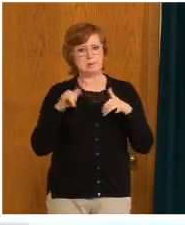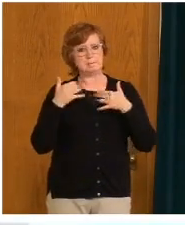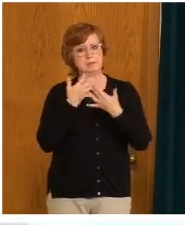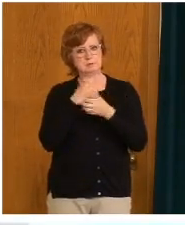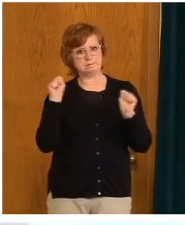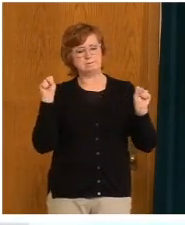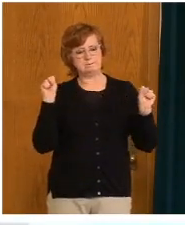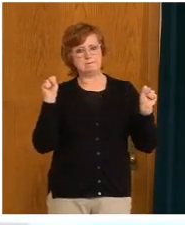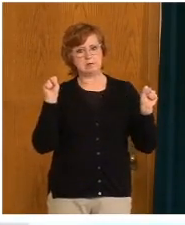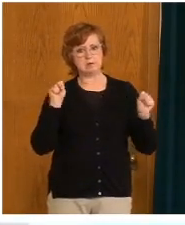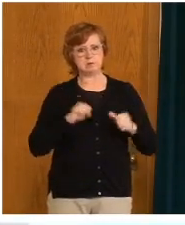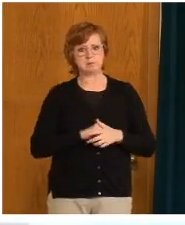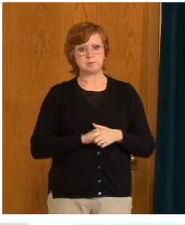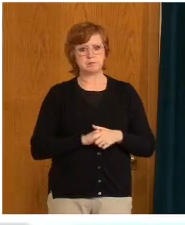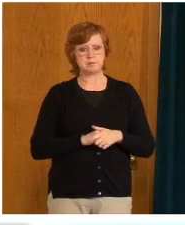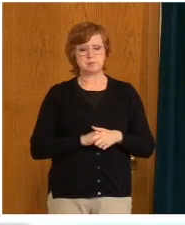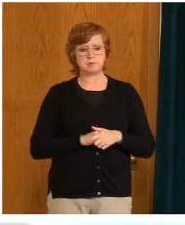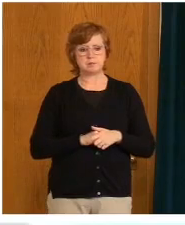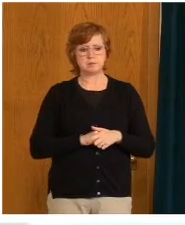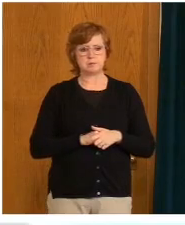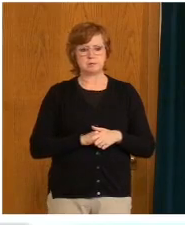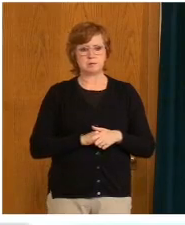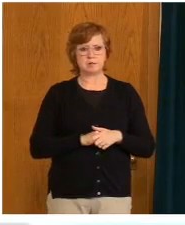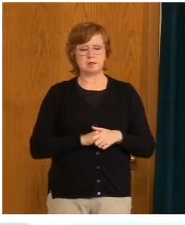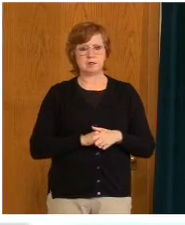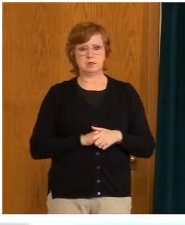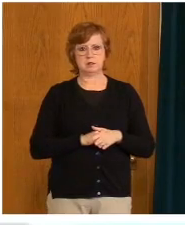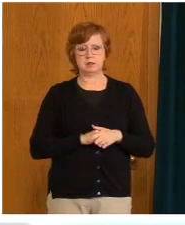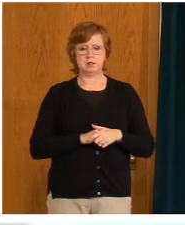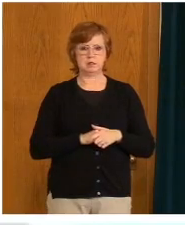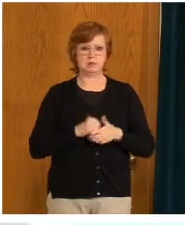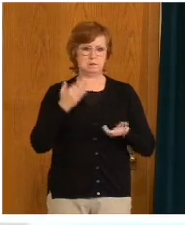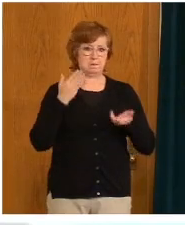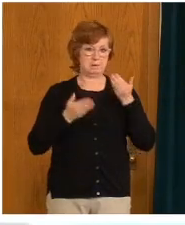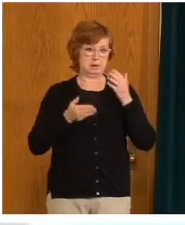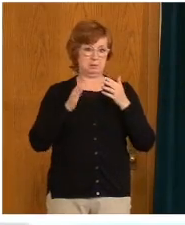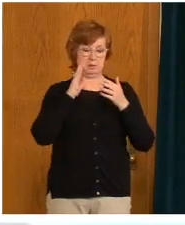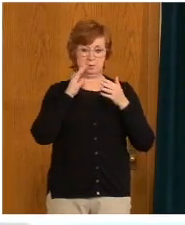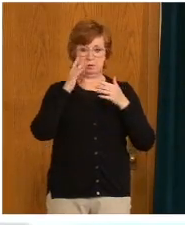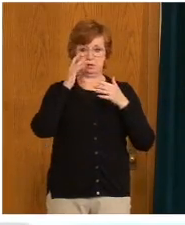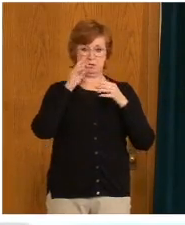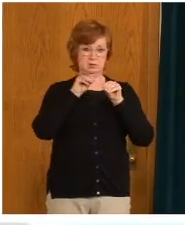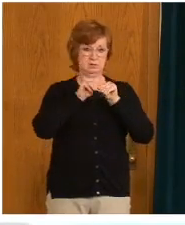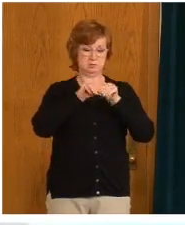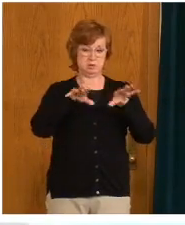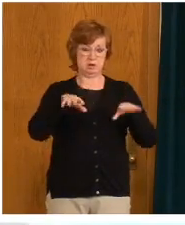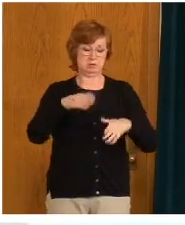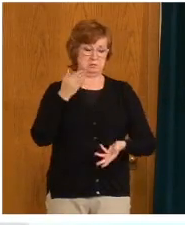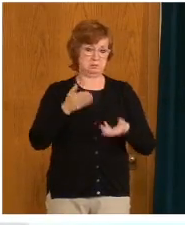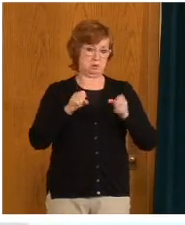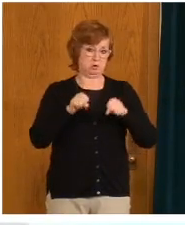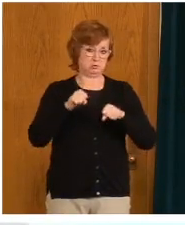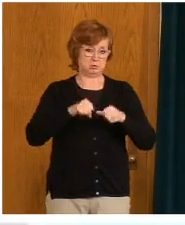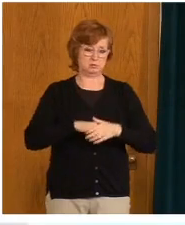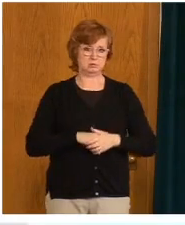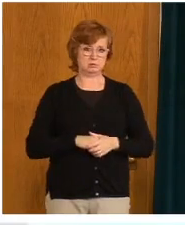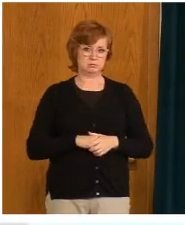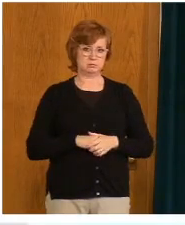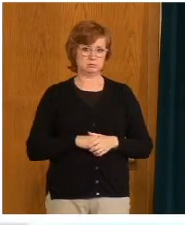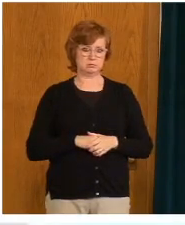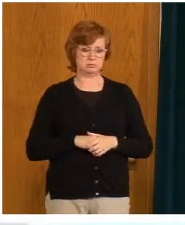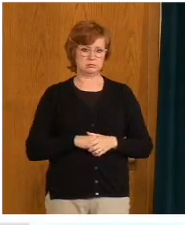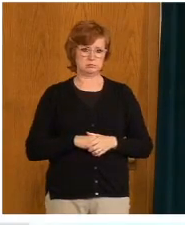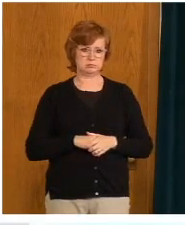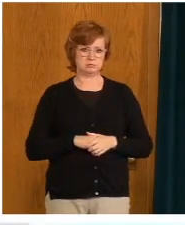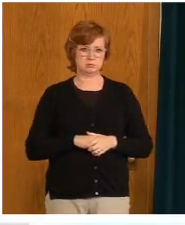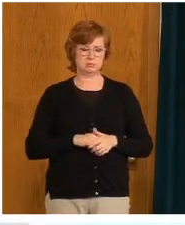And there may really be some transmission events, but we want to keep that as rare as possible. And again, vaccinations are